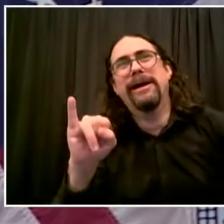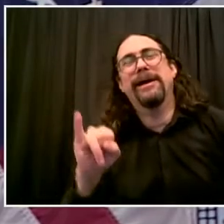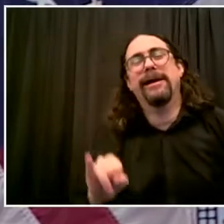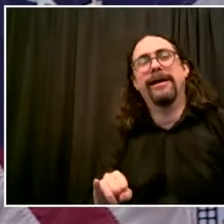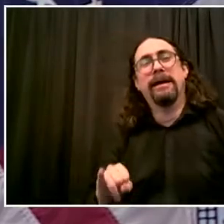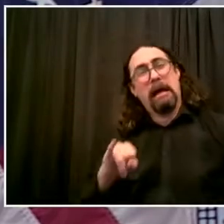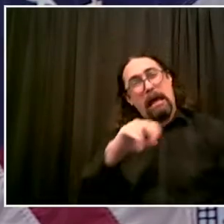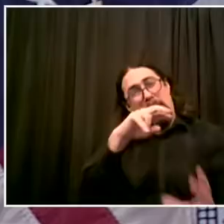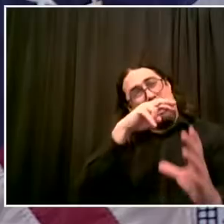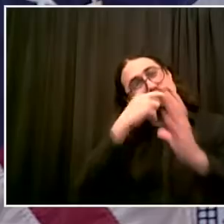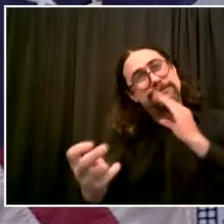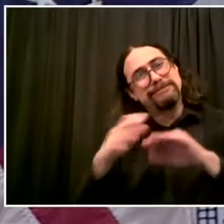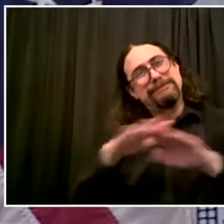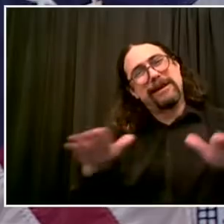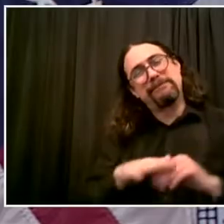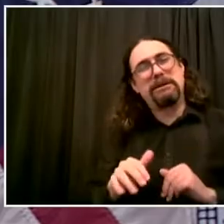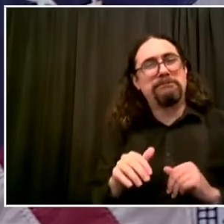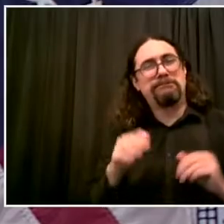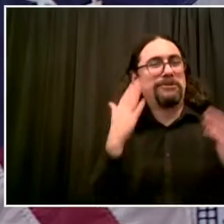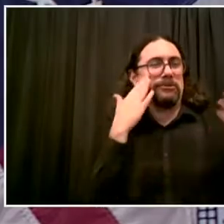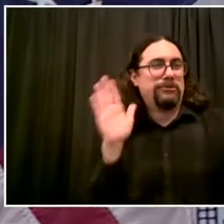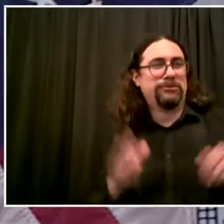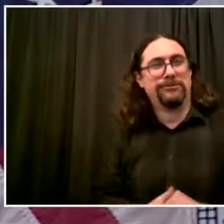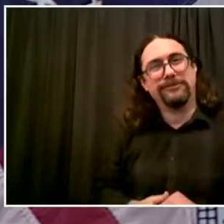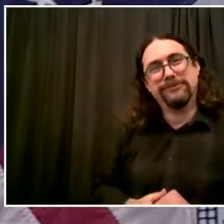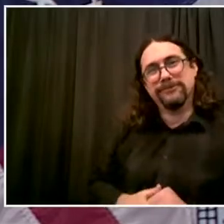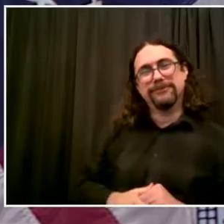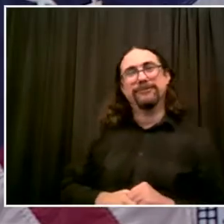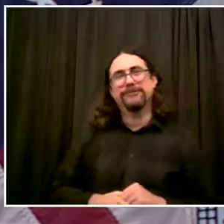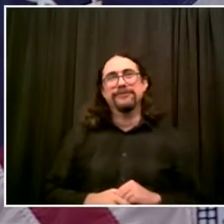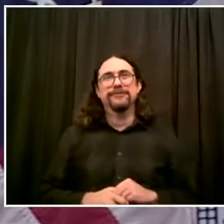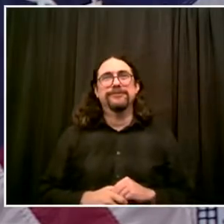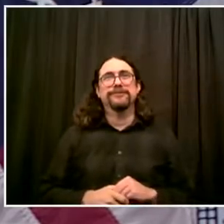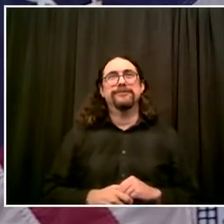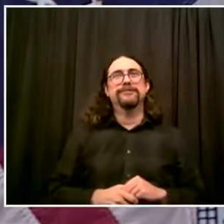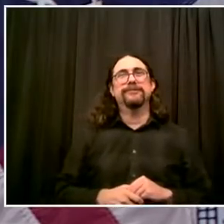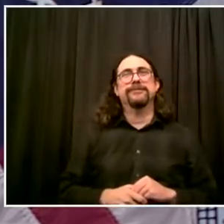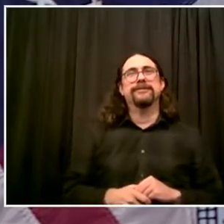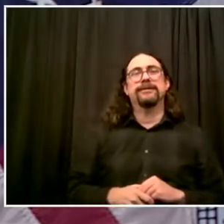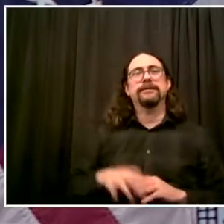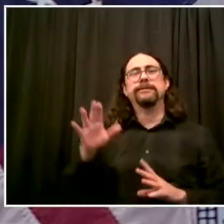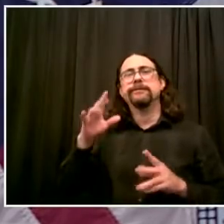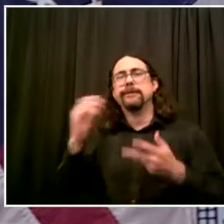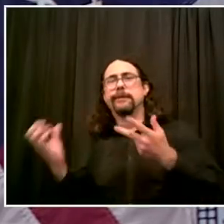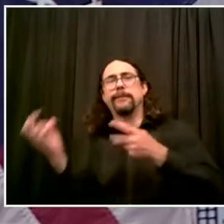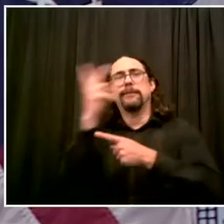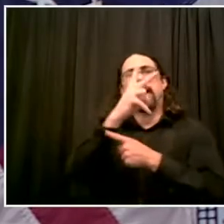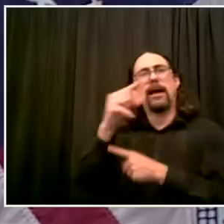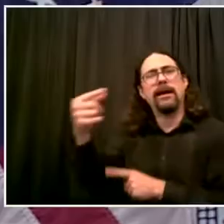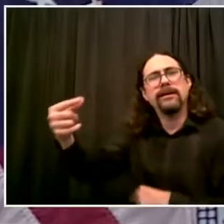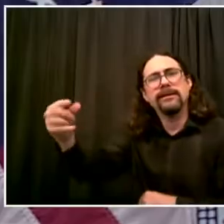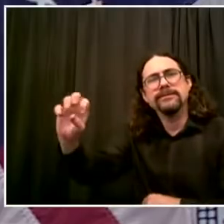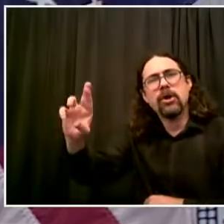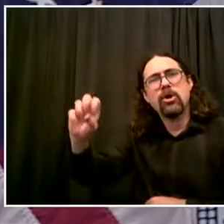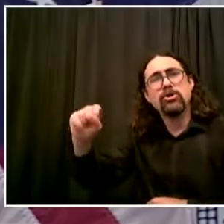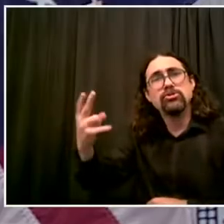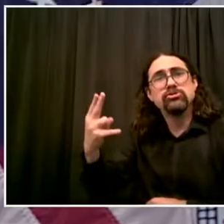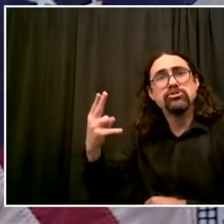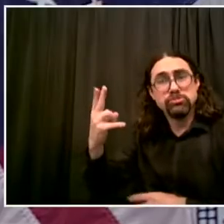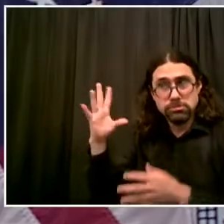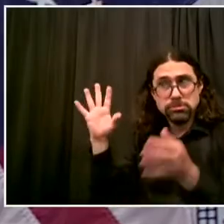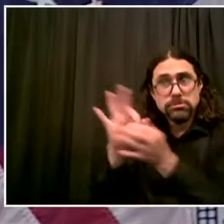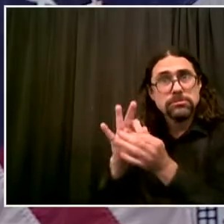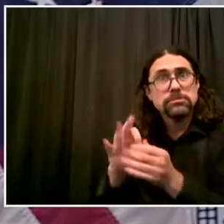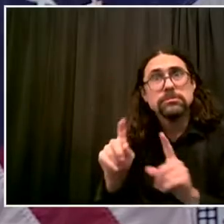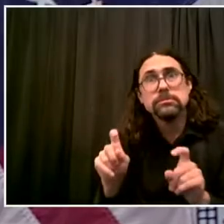Gersh, are you out there? What's up with Gersh? No luck with Gersh. Come on, Gersh, get some technology. All right, we'll give him another chance before. Again later. Next is